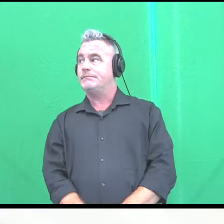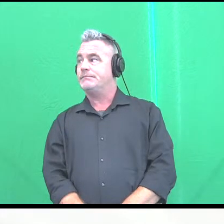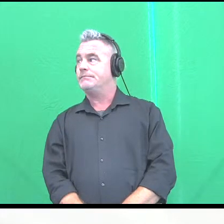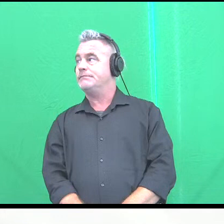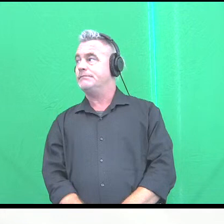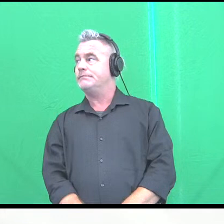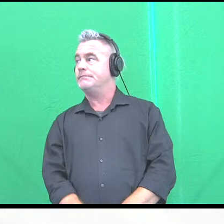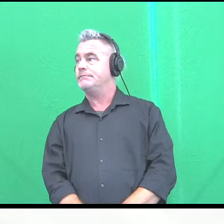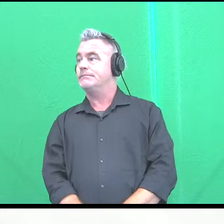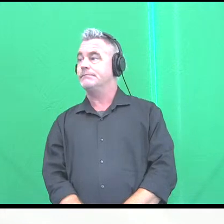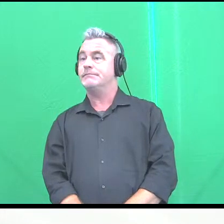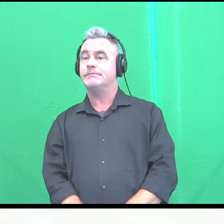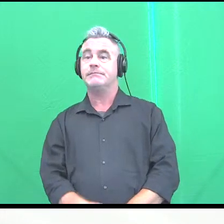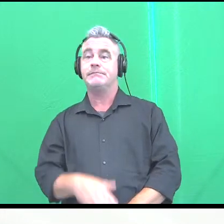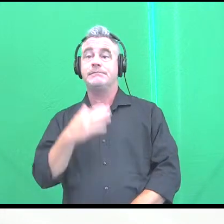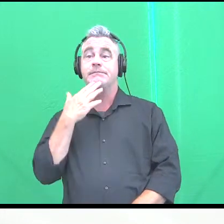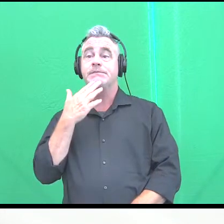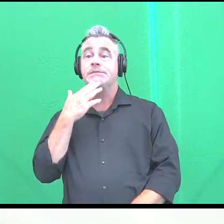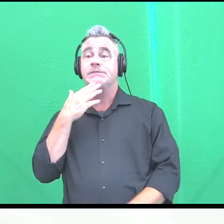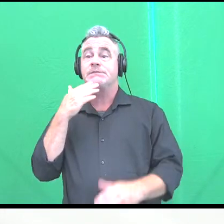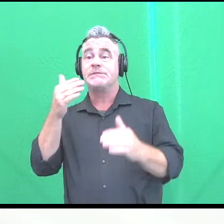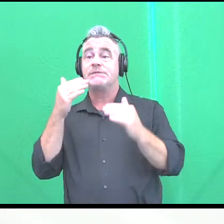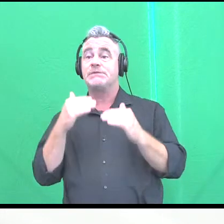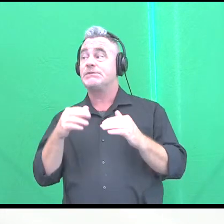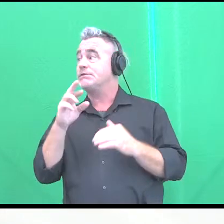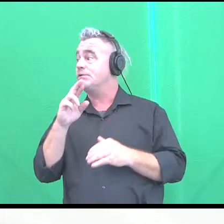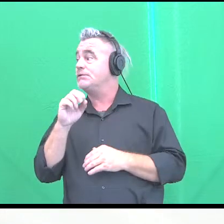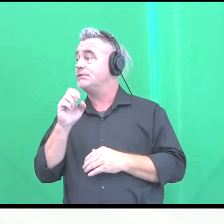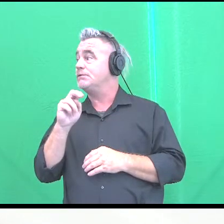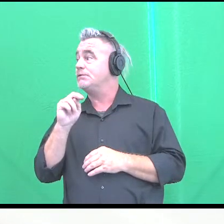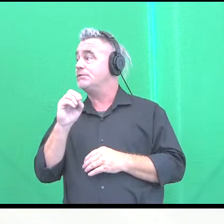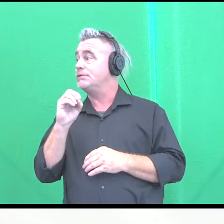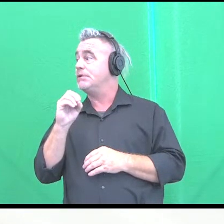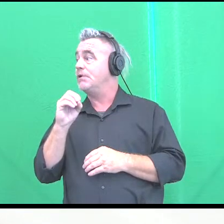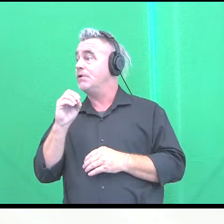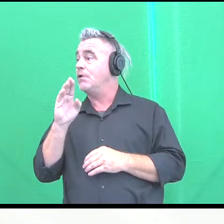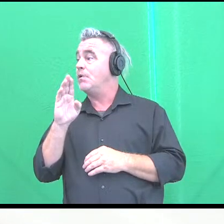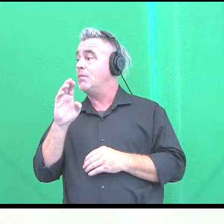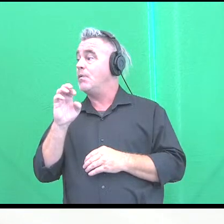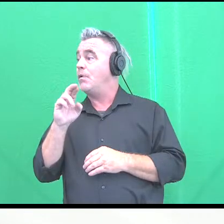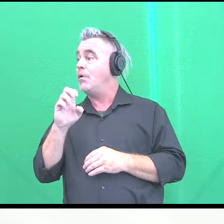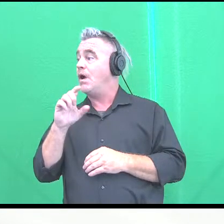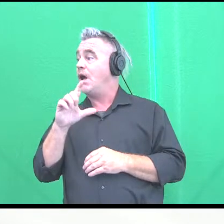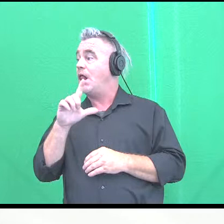Thank you. Next is Reno Barela from Indio.